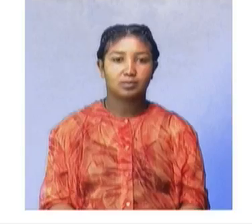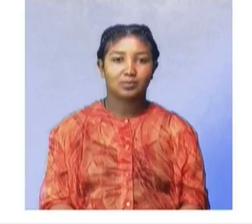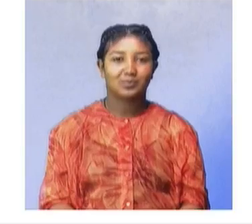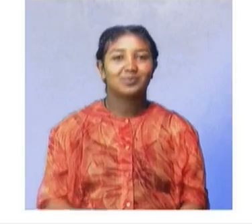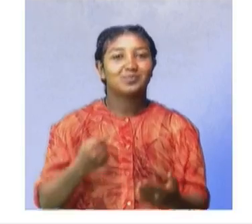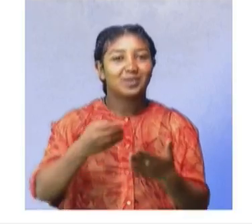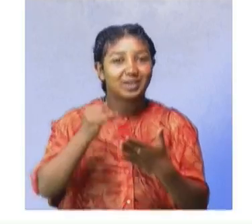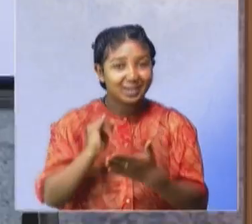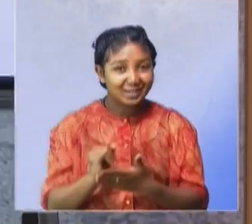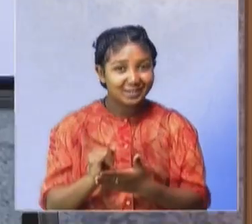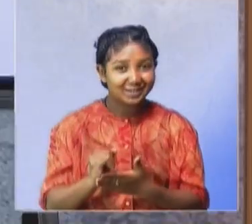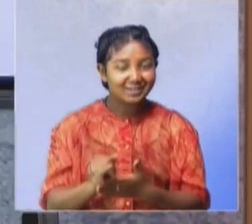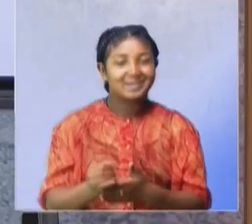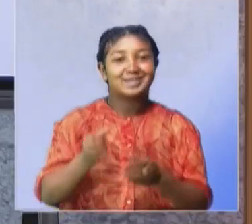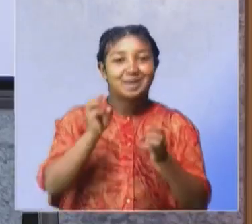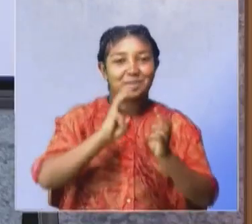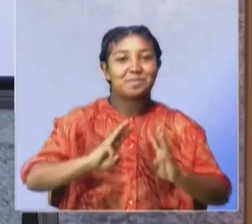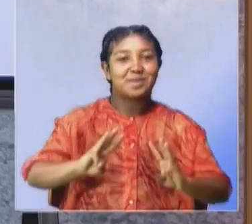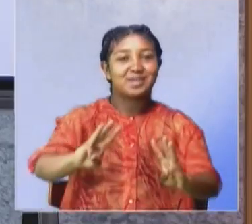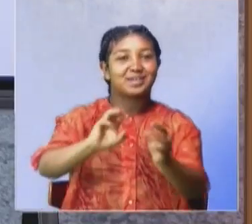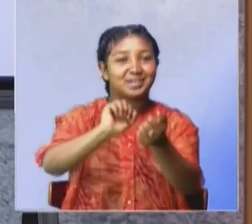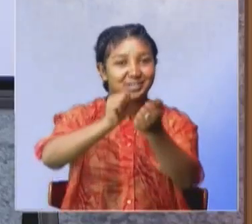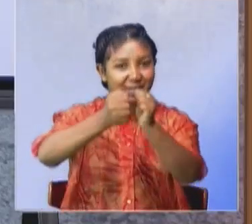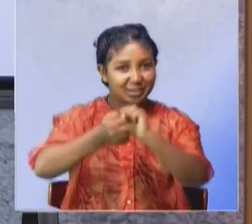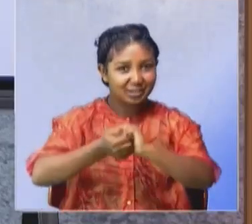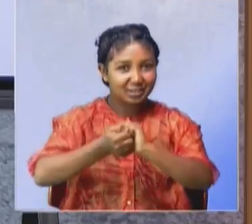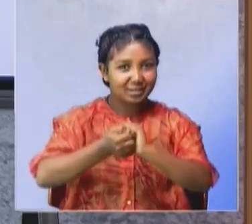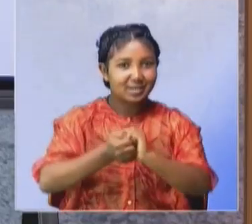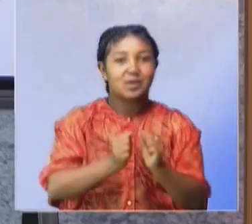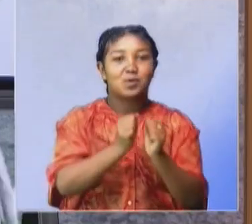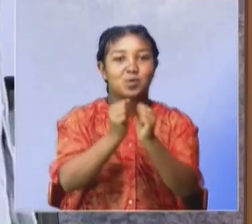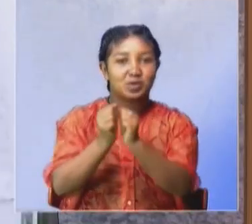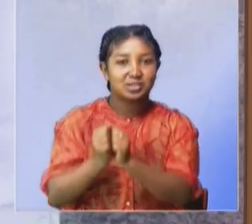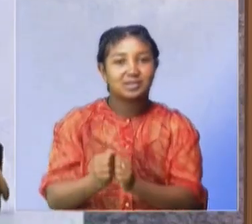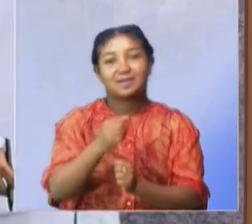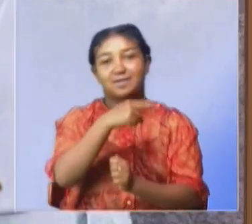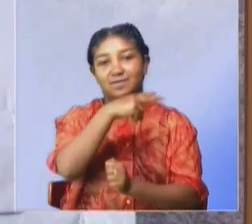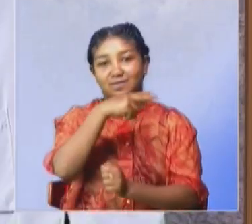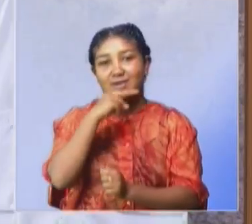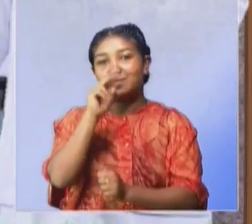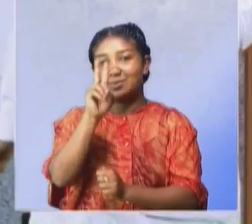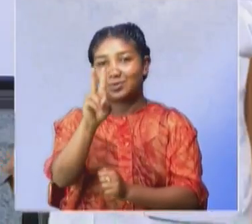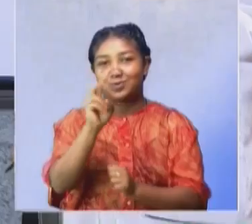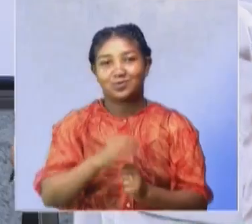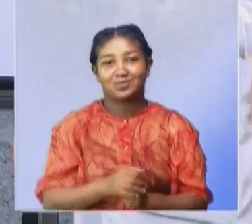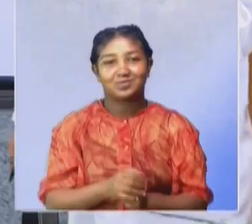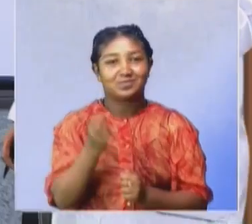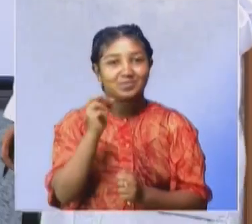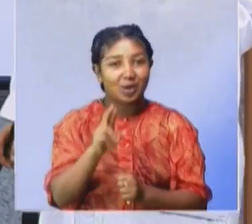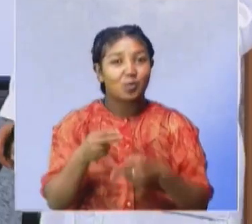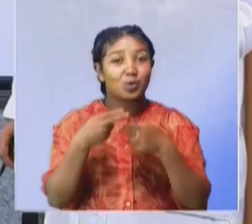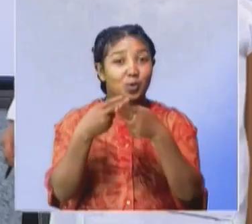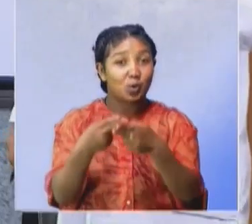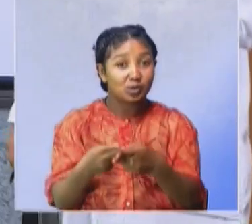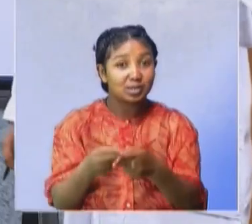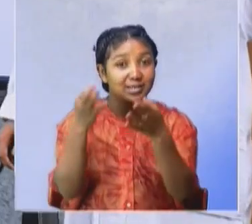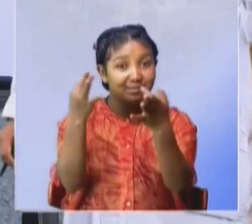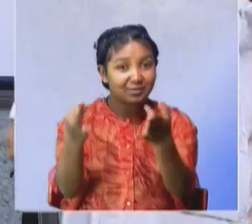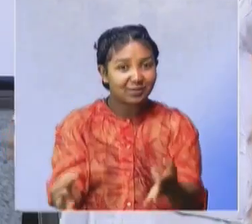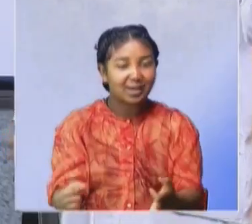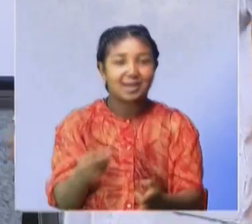Here is the method by changing words verb to, or we call